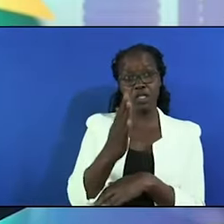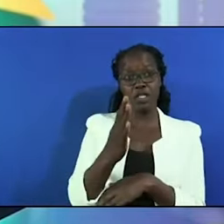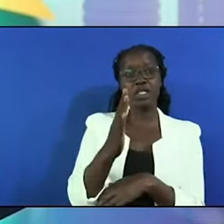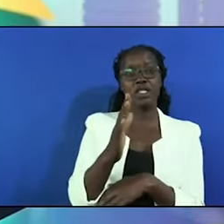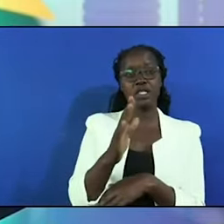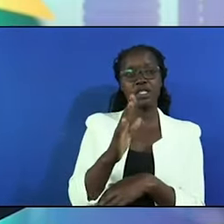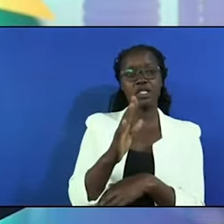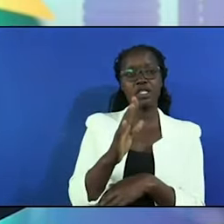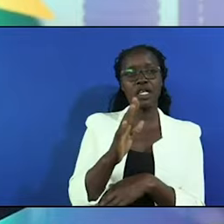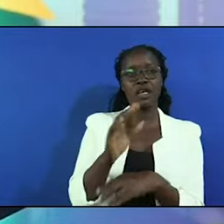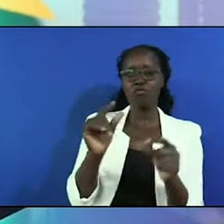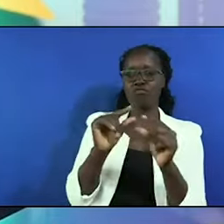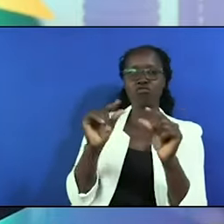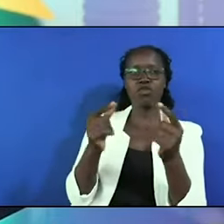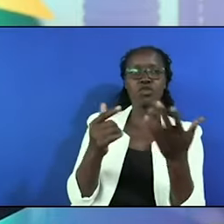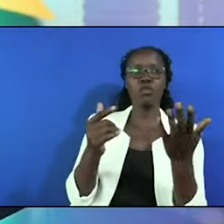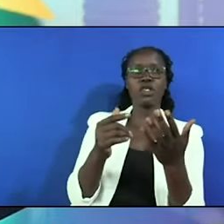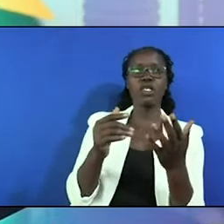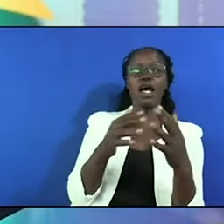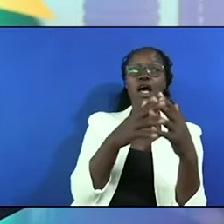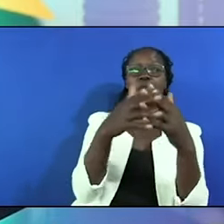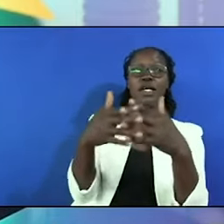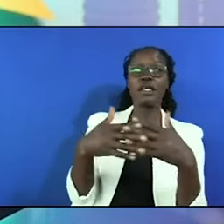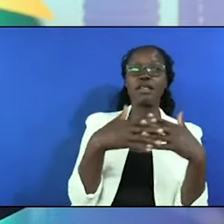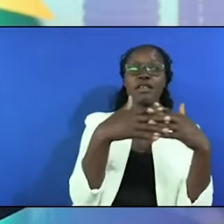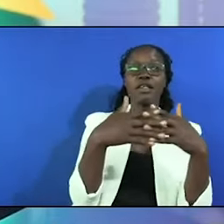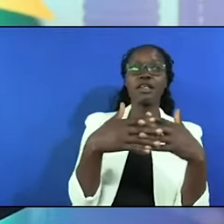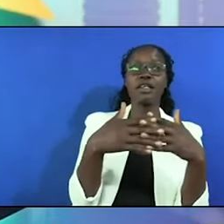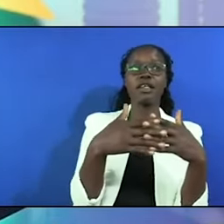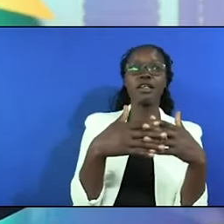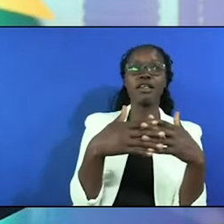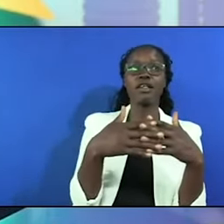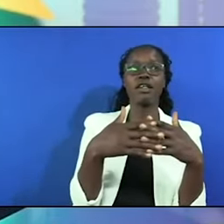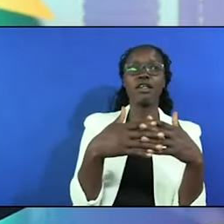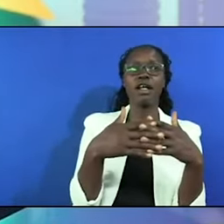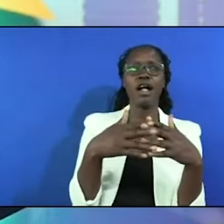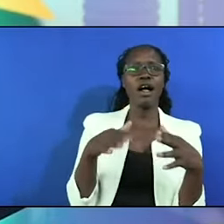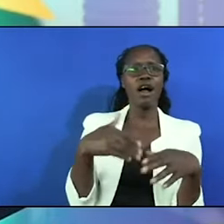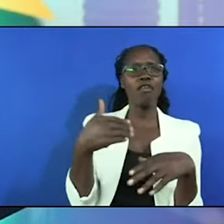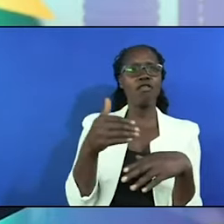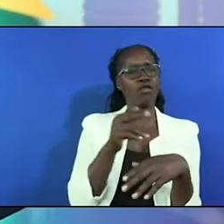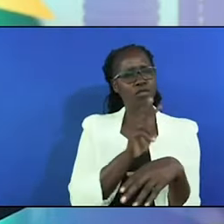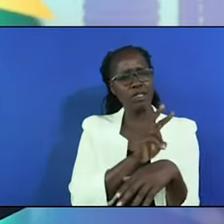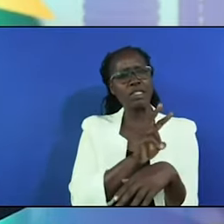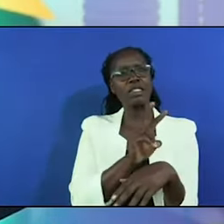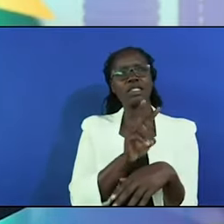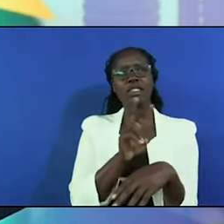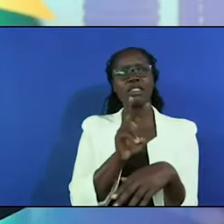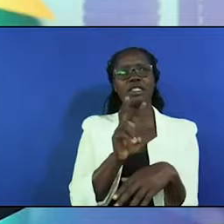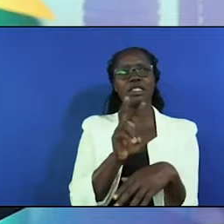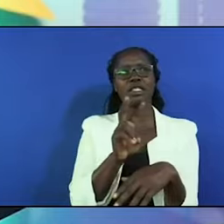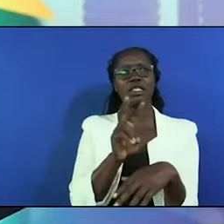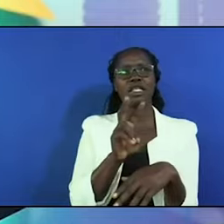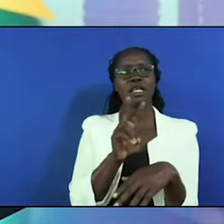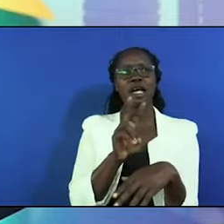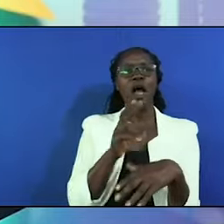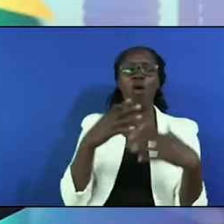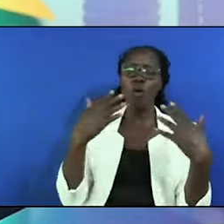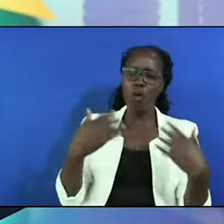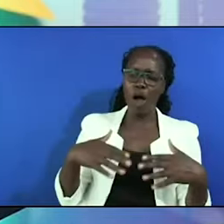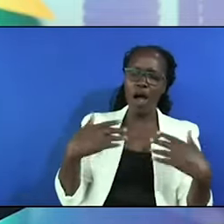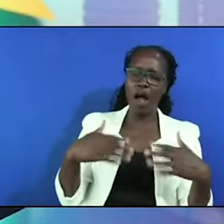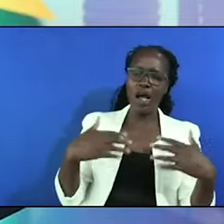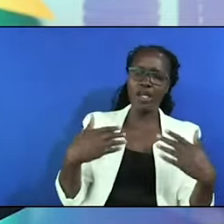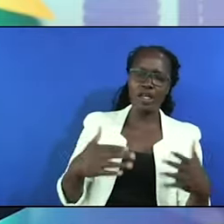Robert Schuller's cathedral in the United States of America. I have always seen a very wonderful